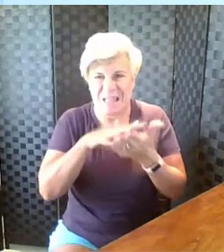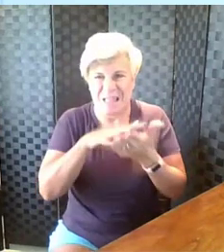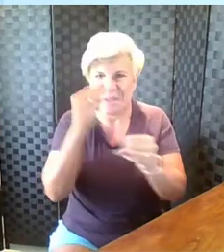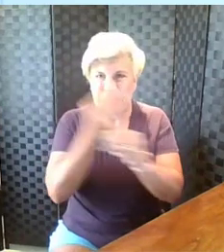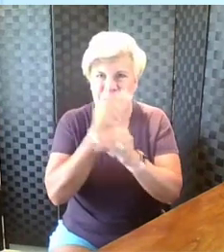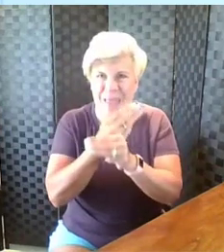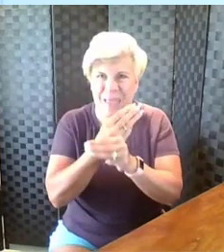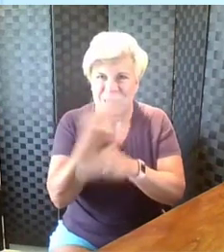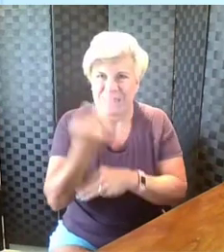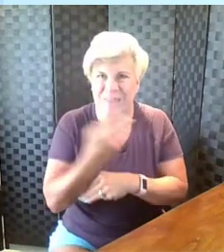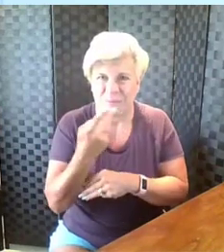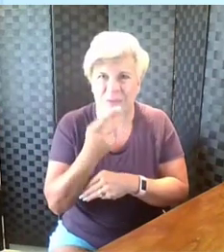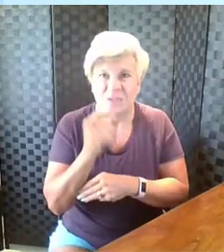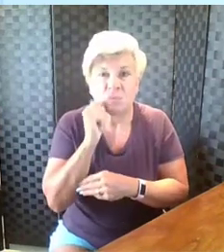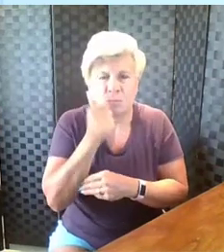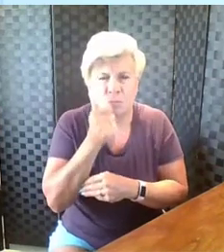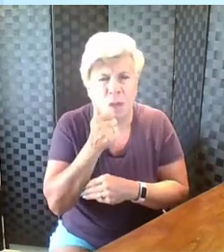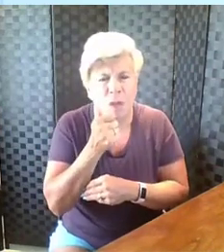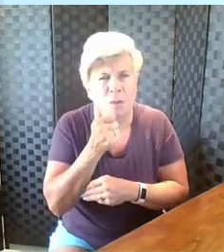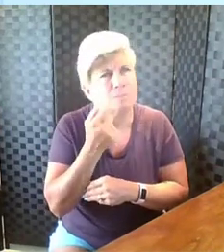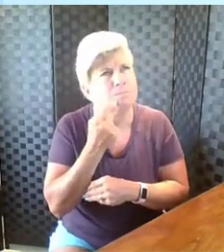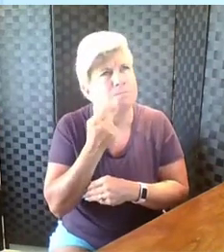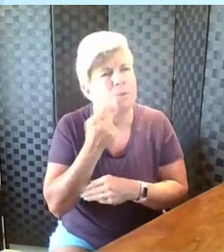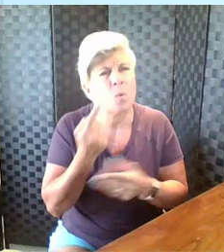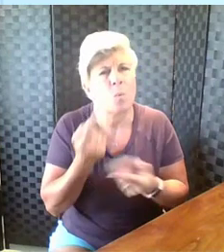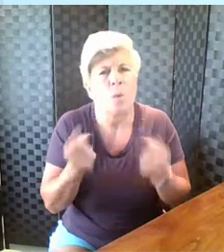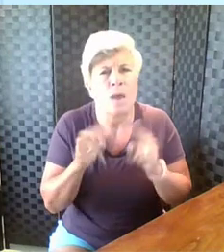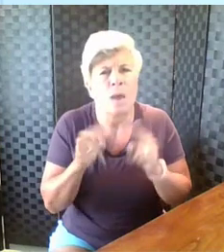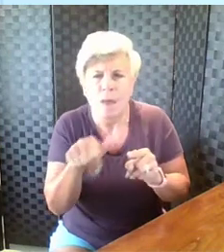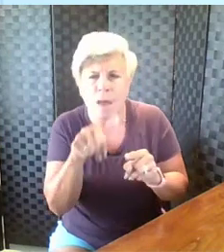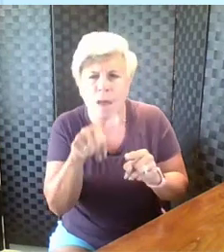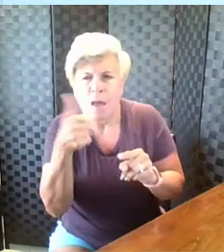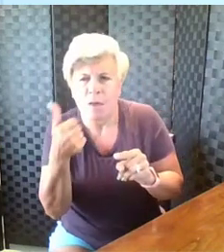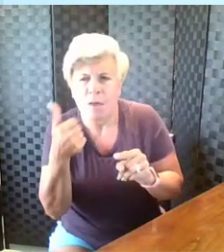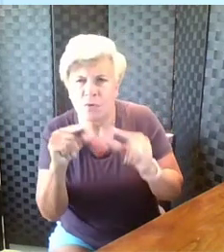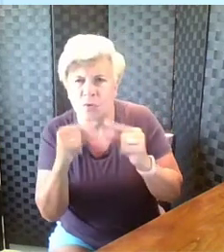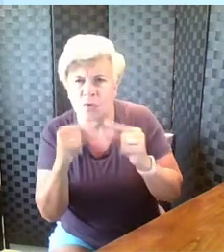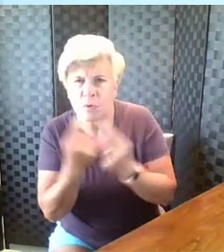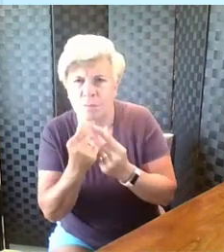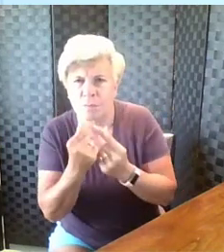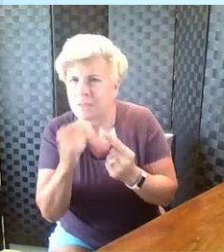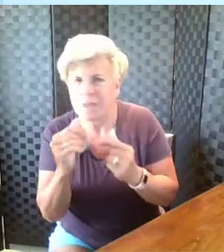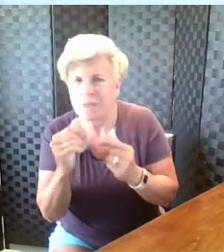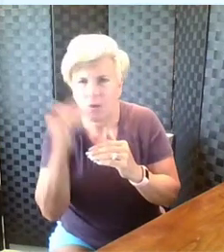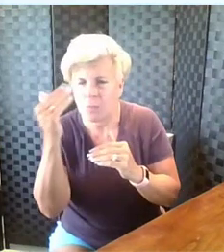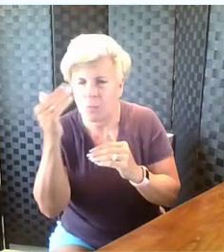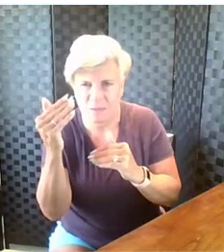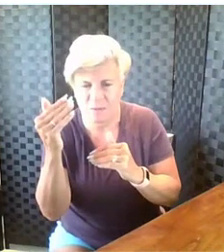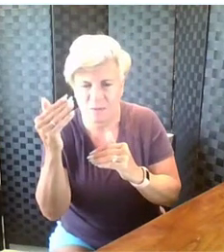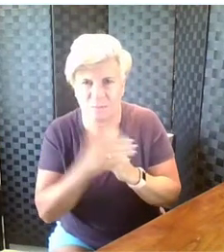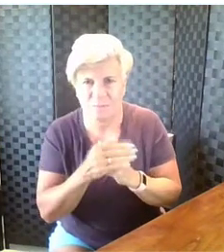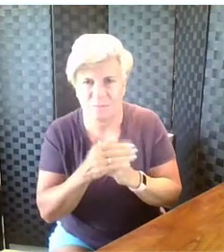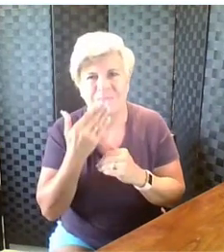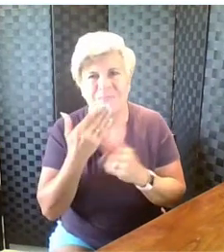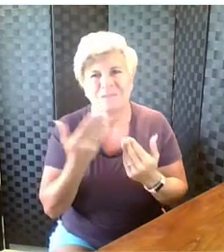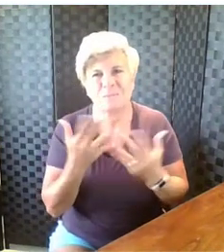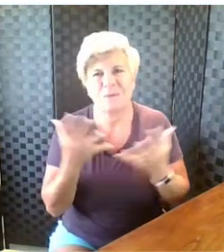you tomorrow when we talk about what happens to the other group that wasn't the greater group. Thanks so much. Bye.